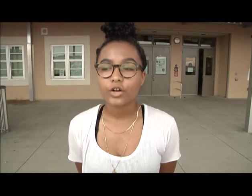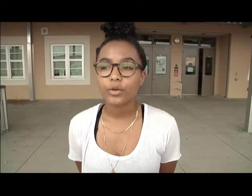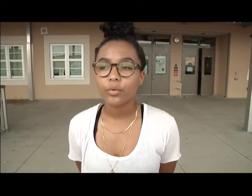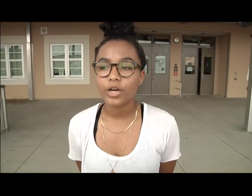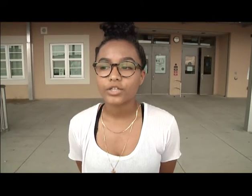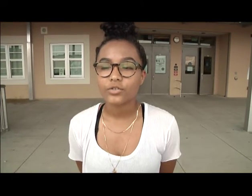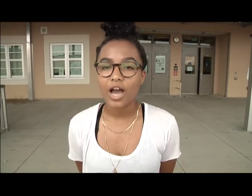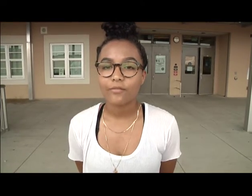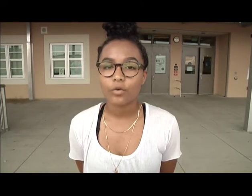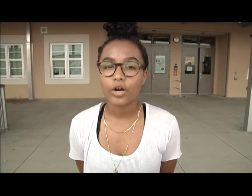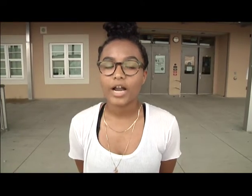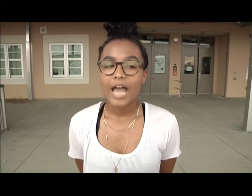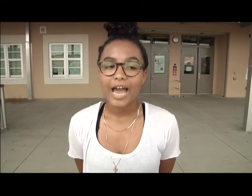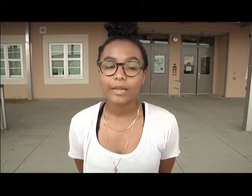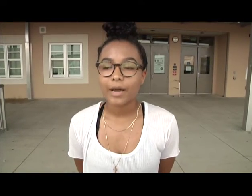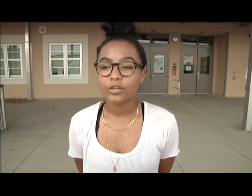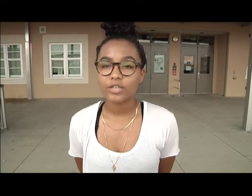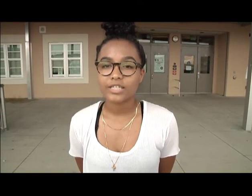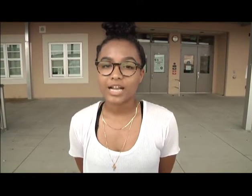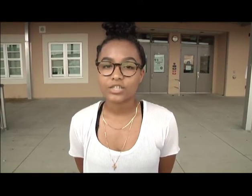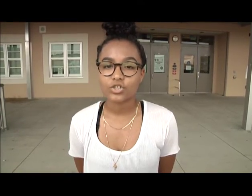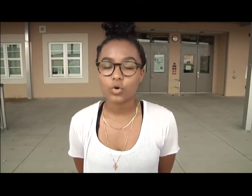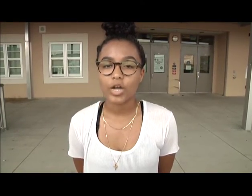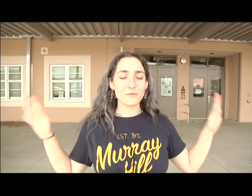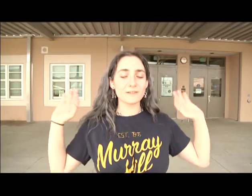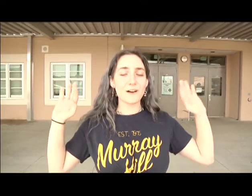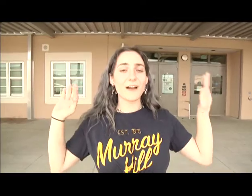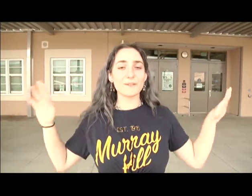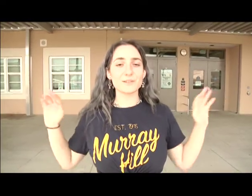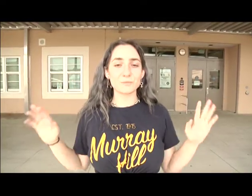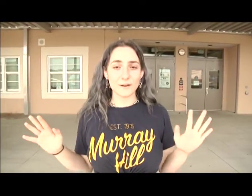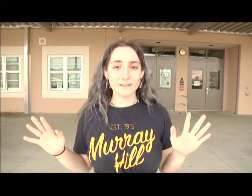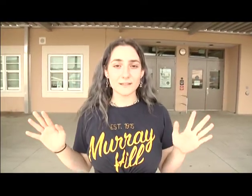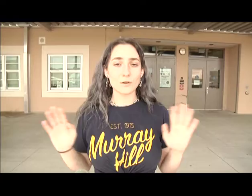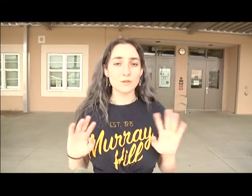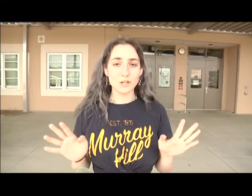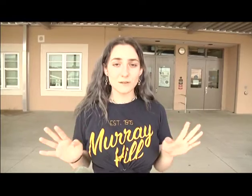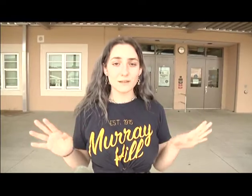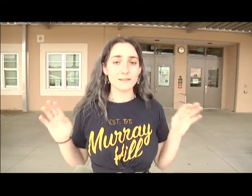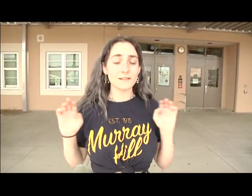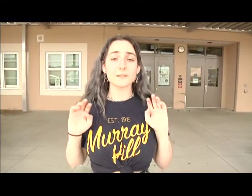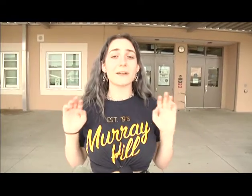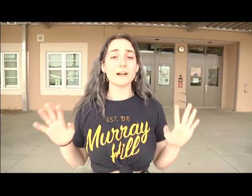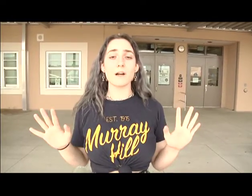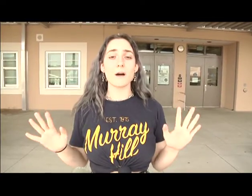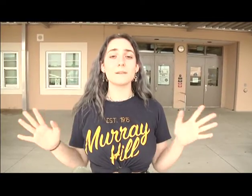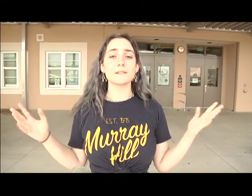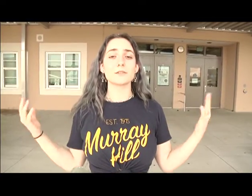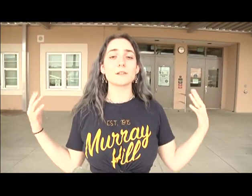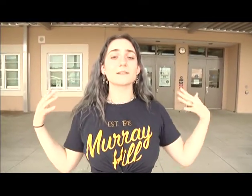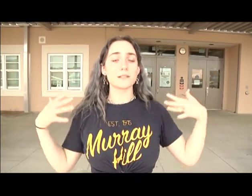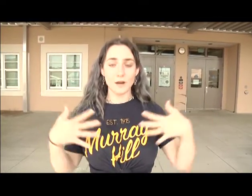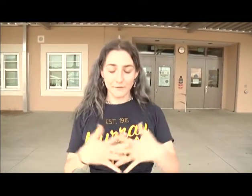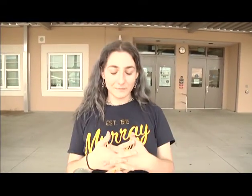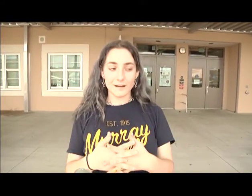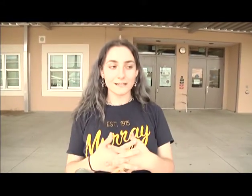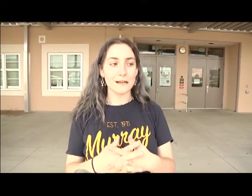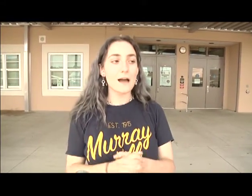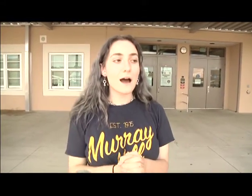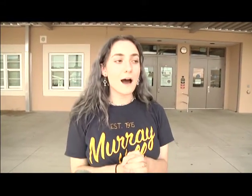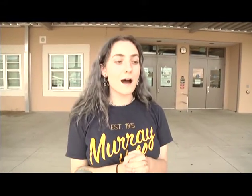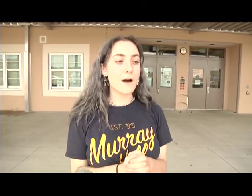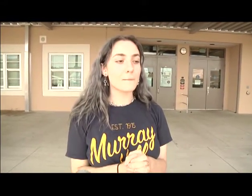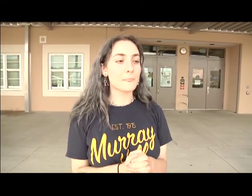voice heard, and we want to do that for anybody who decides to join. We love every single person, no judgment. This isn't a debate club. This is just to hear